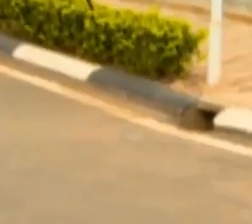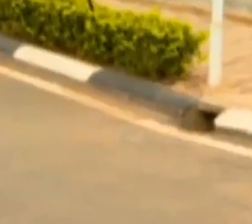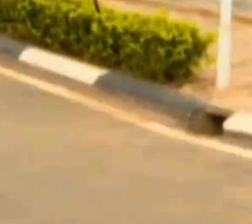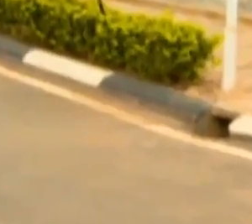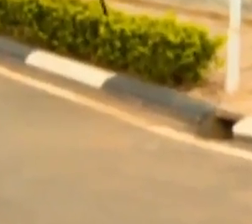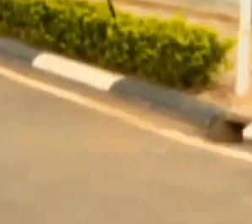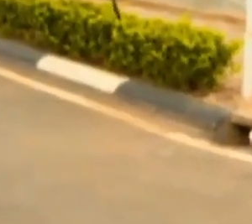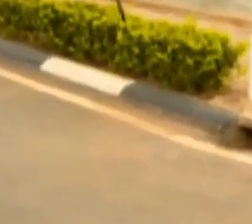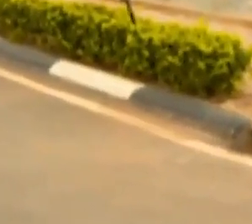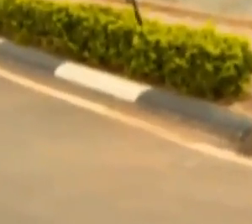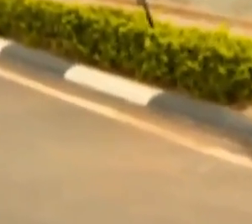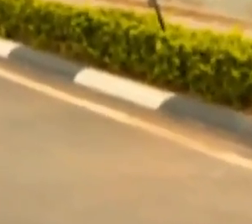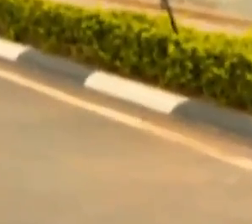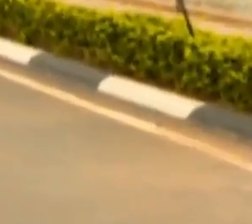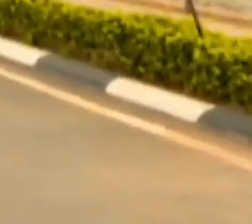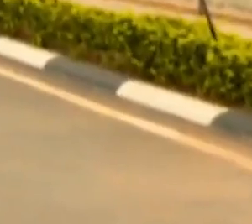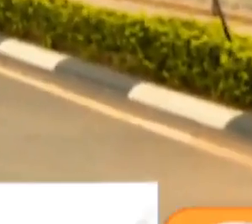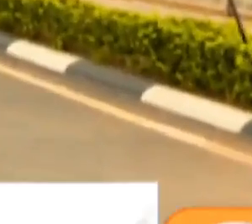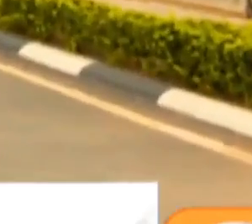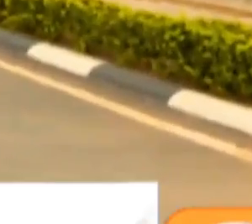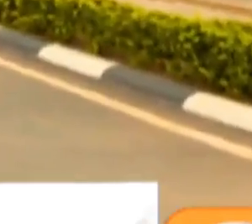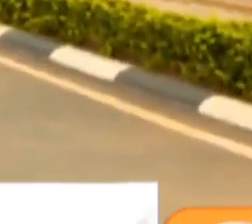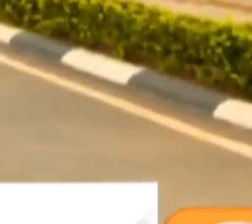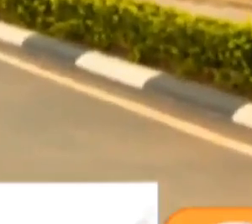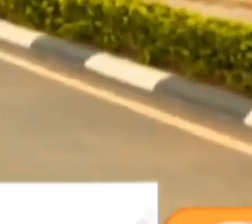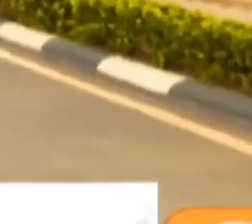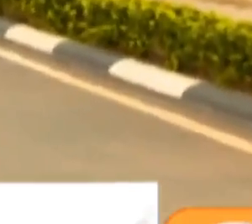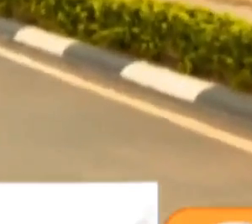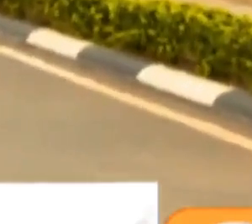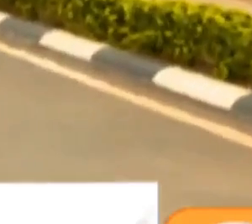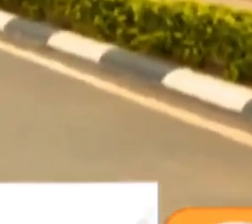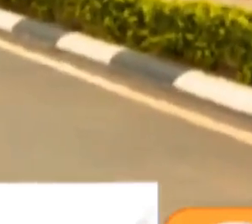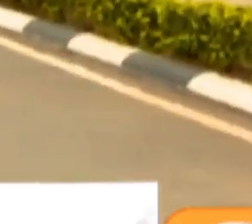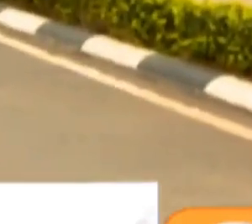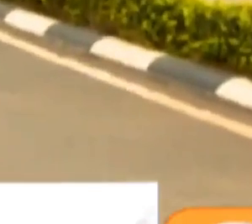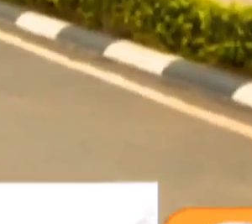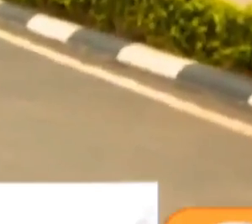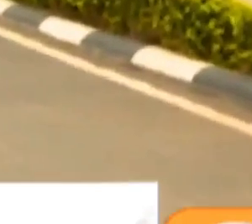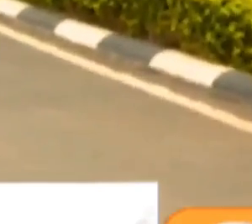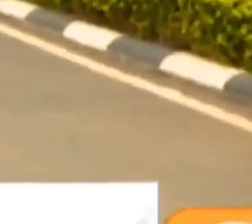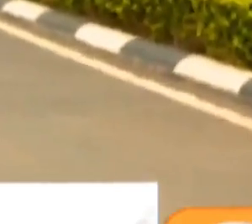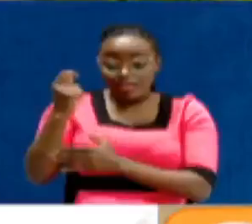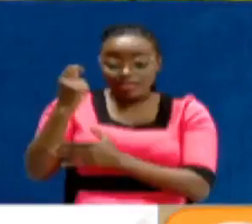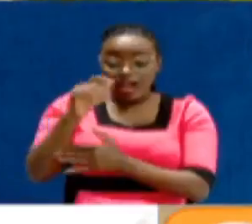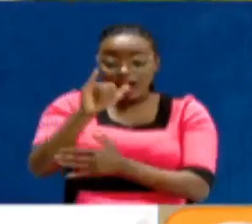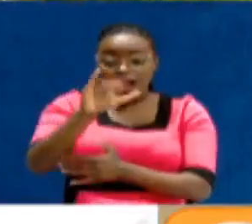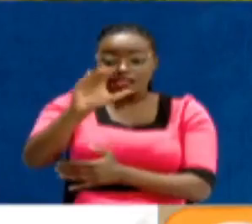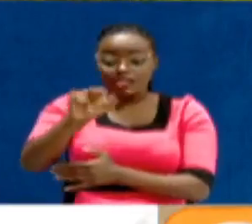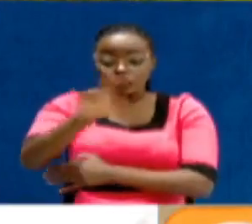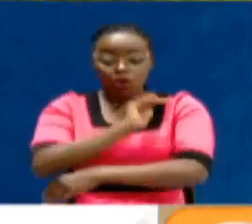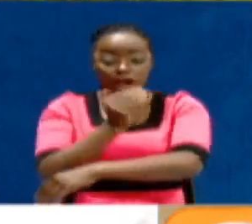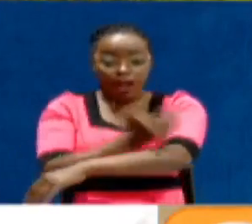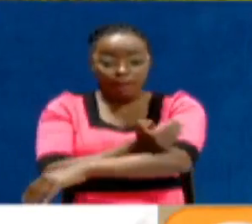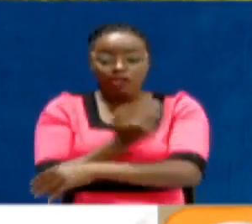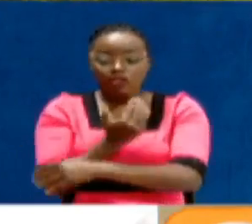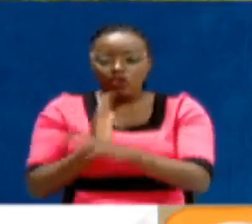The onset of the COVID-19 pandemic in the country has brought into sharp focus the country's ICU capacity.